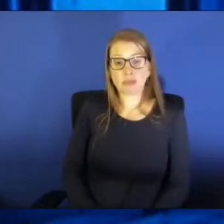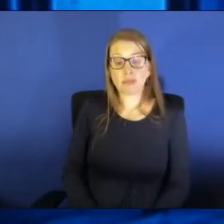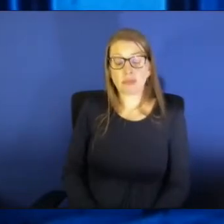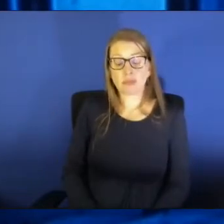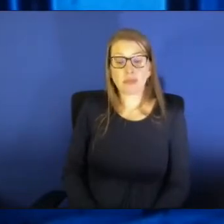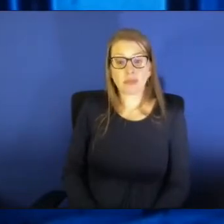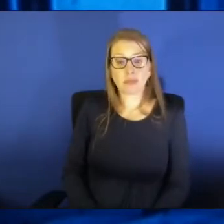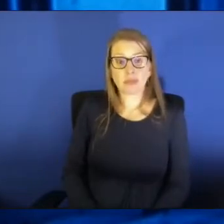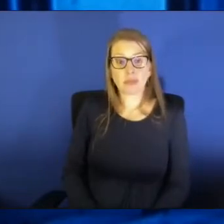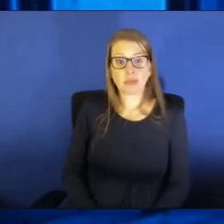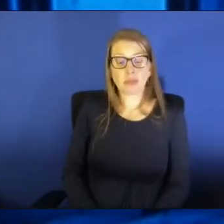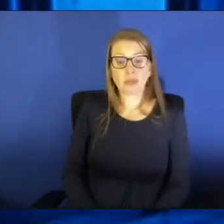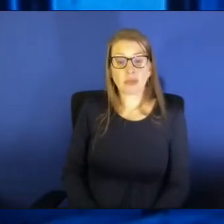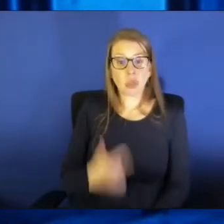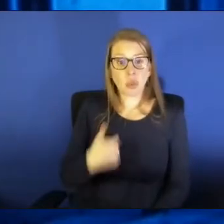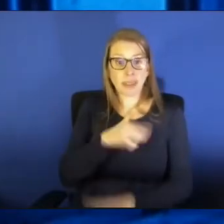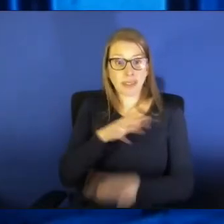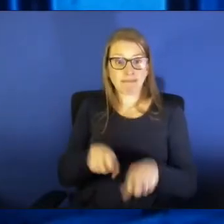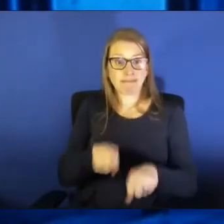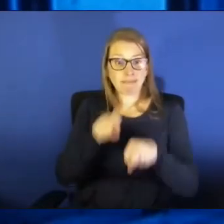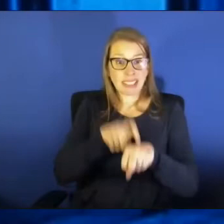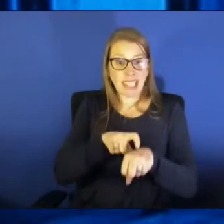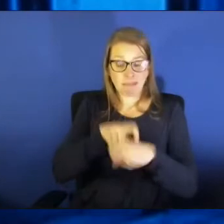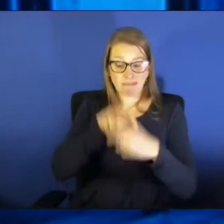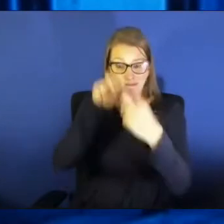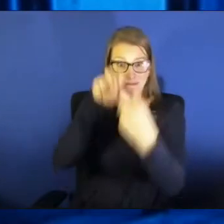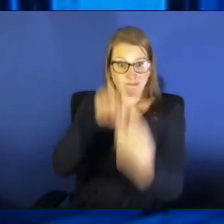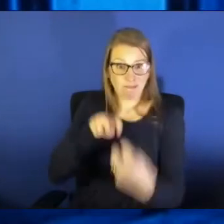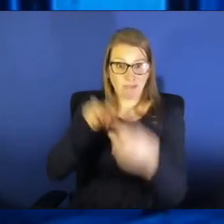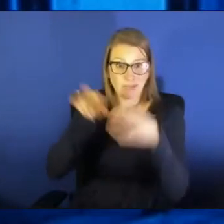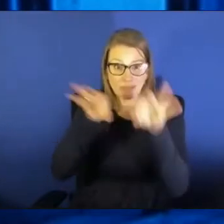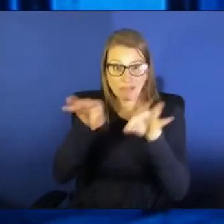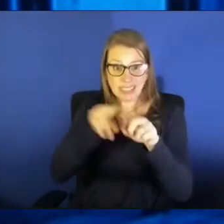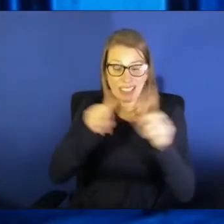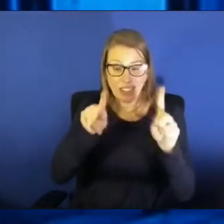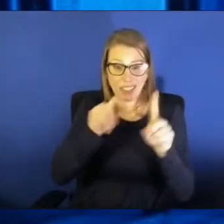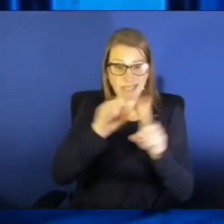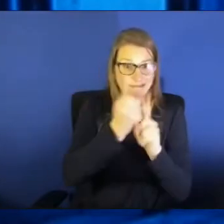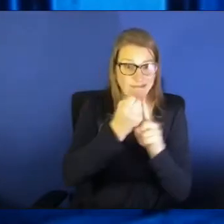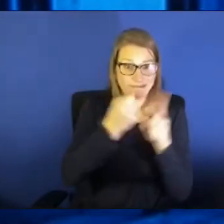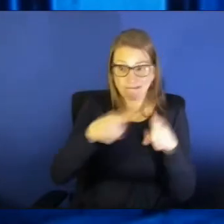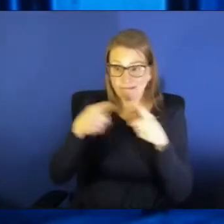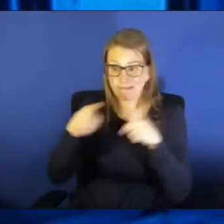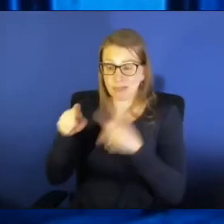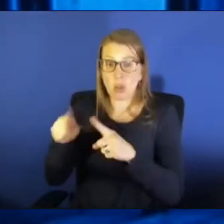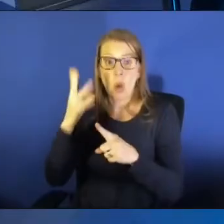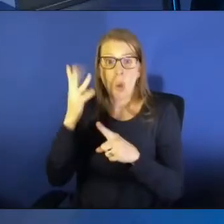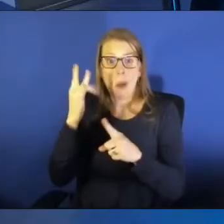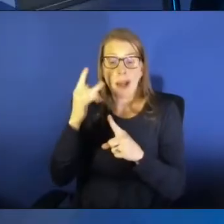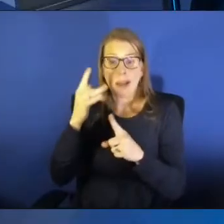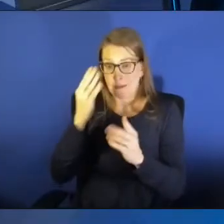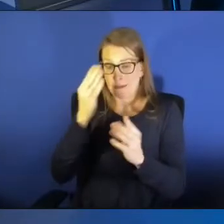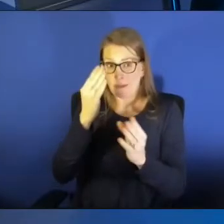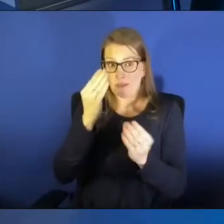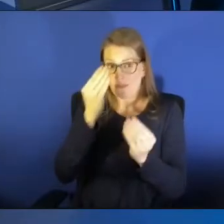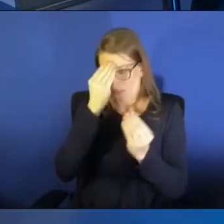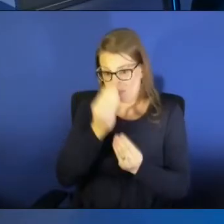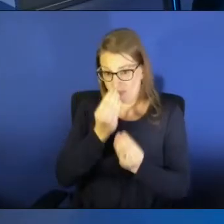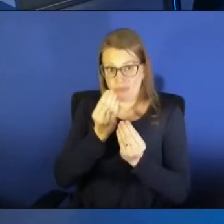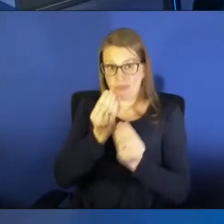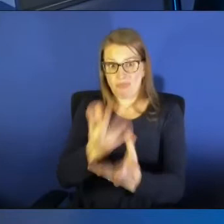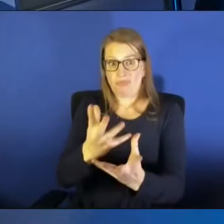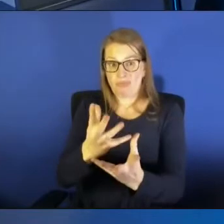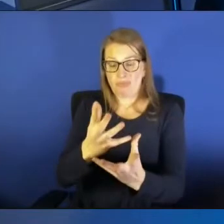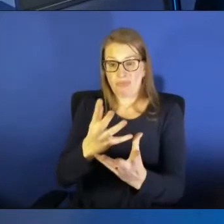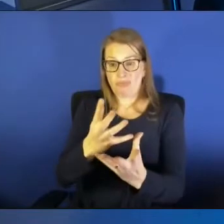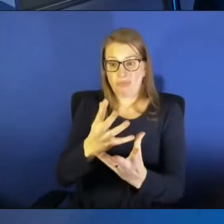explaining what all those different scenarios will look like so the patient's well informed when it comes down to therapy. Mm-hmm. So one thing